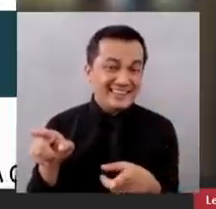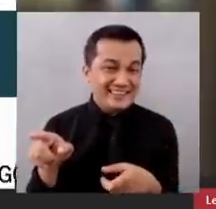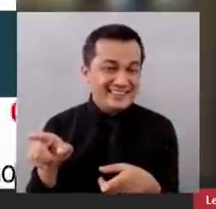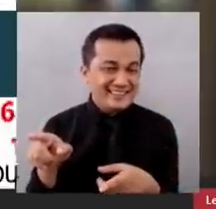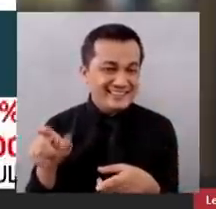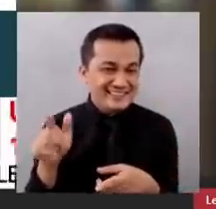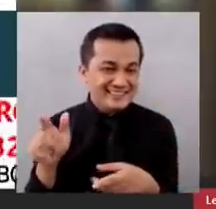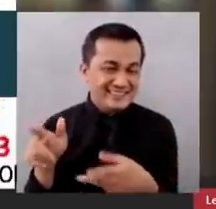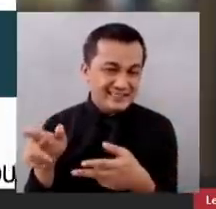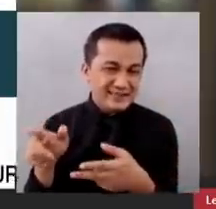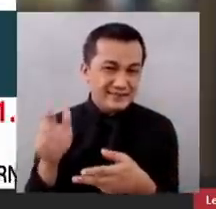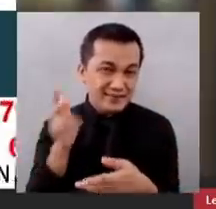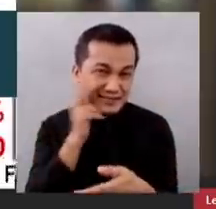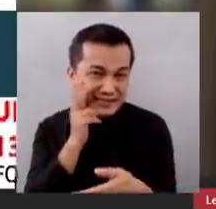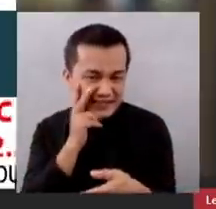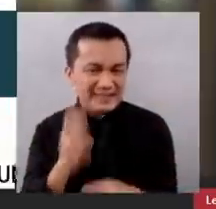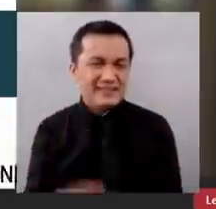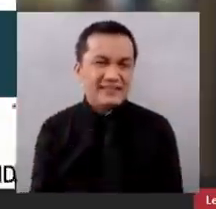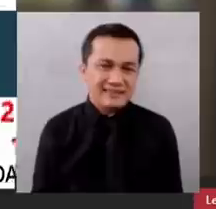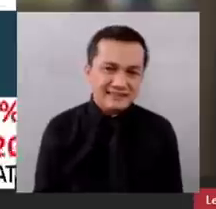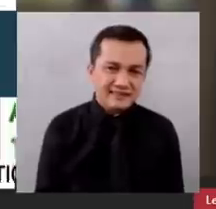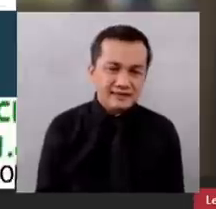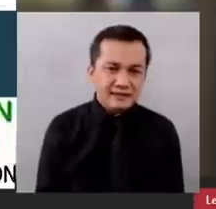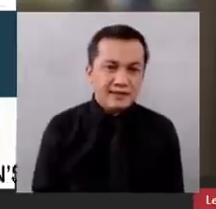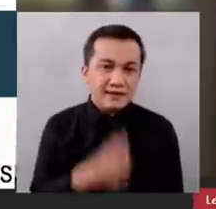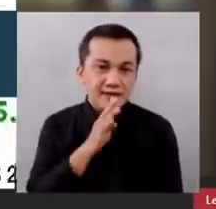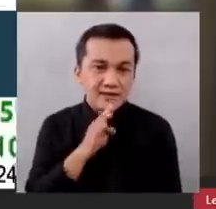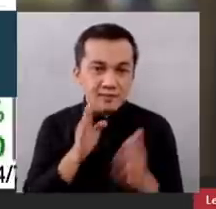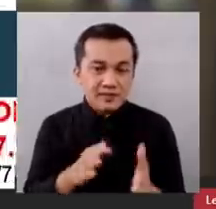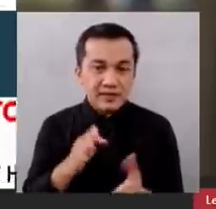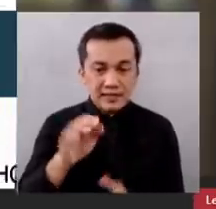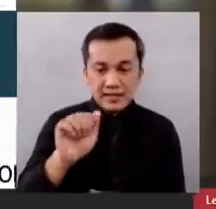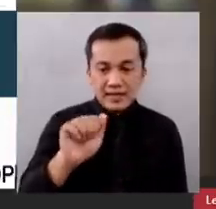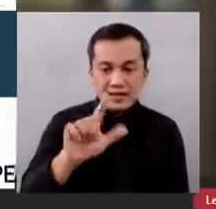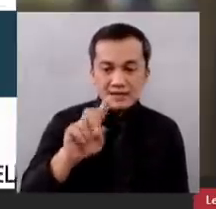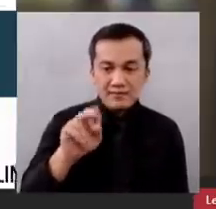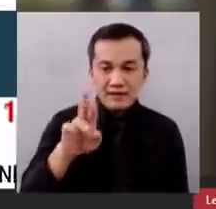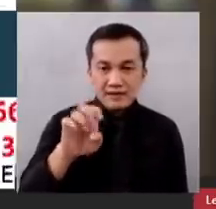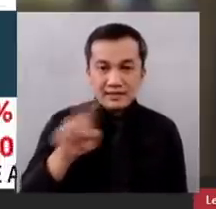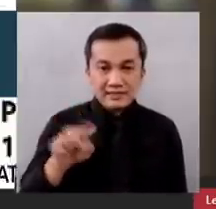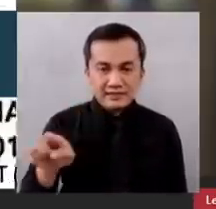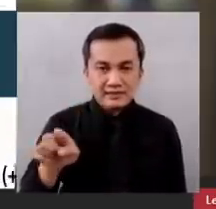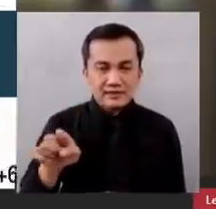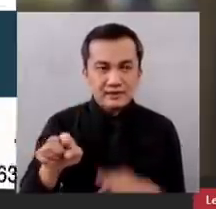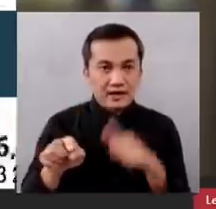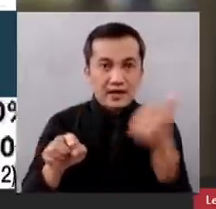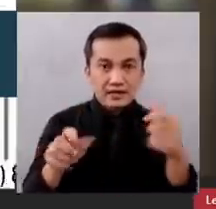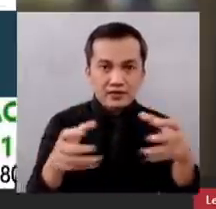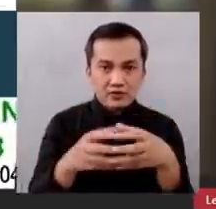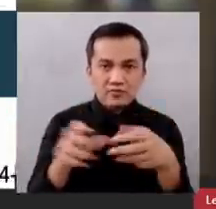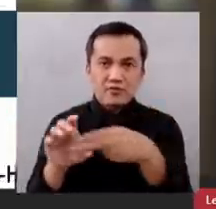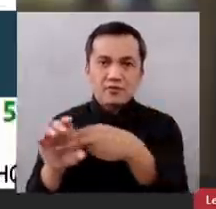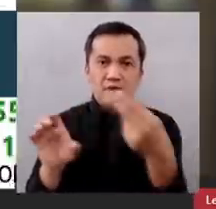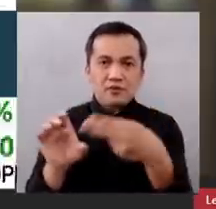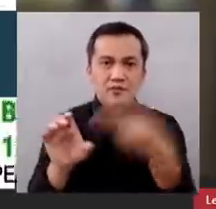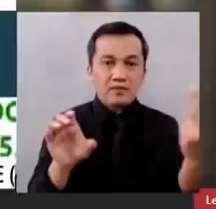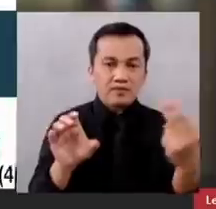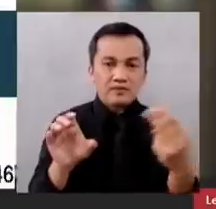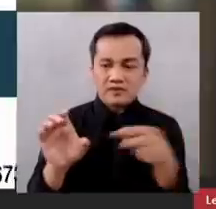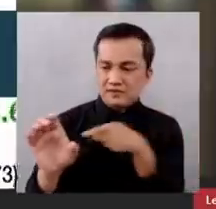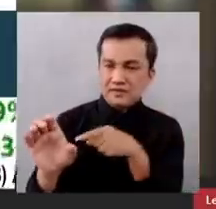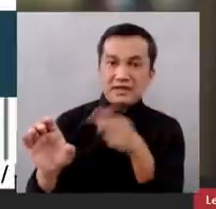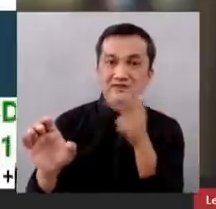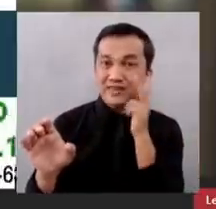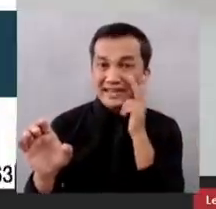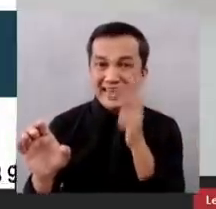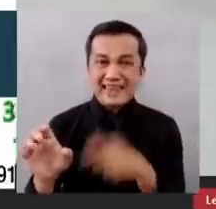kay President Duterte. Si Speaker Pantaleon Alvarez at yung iba pang niyang grupo, umalis na rin kay President Duterte. And